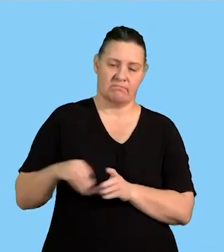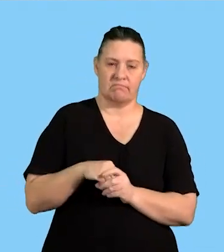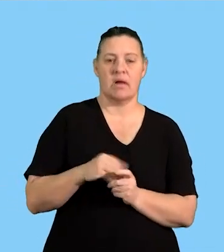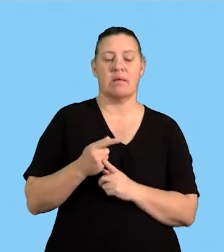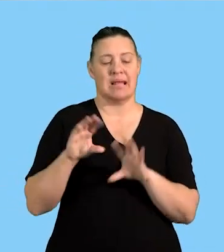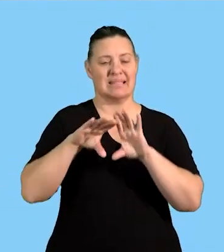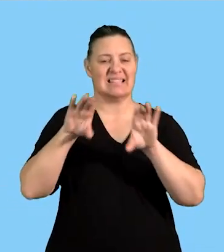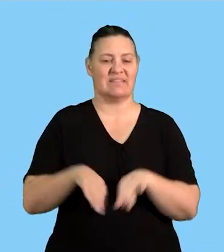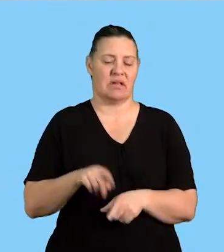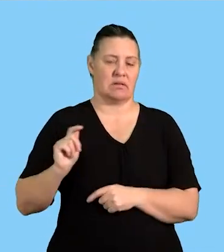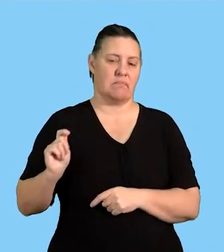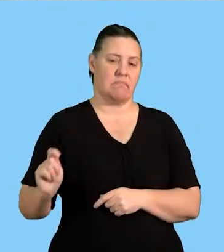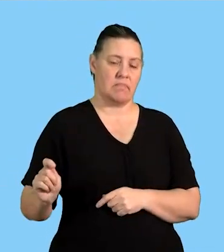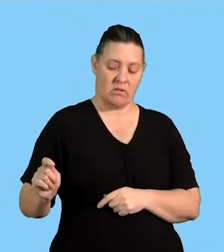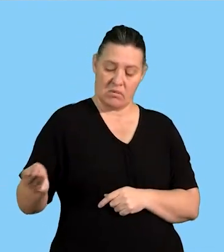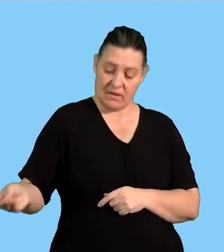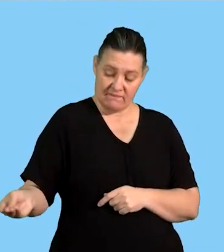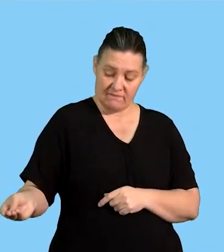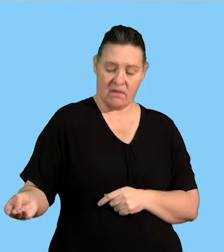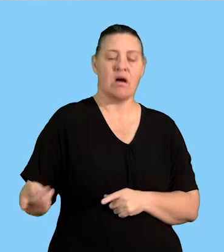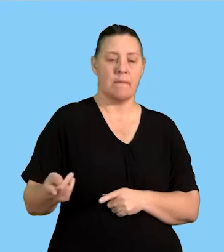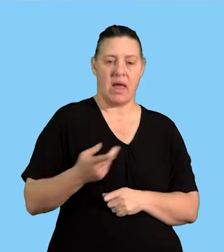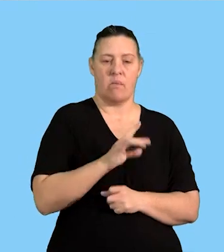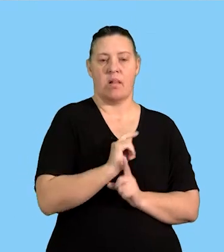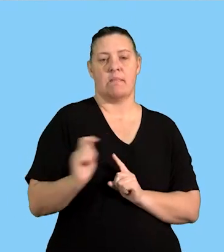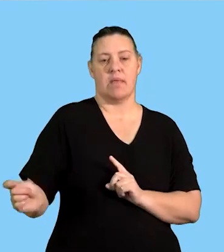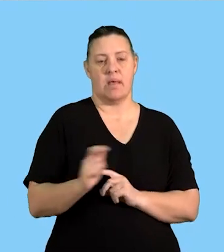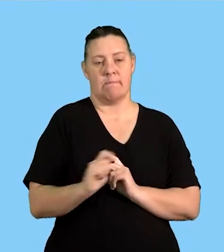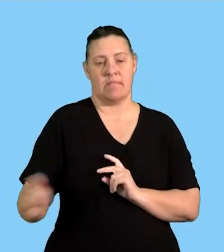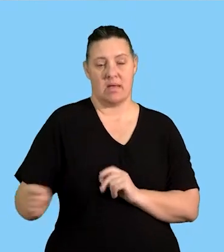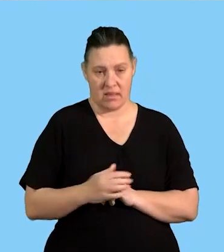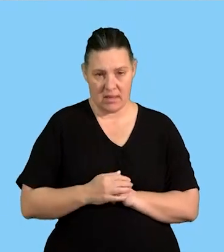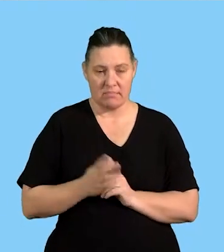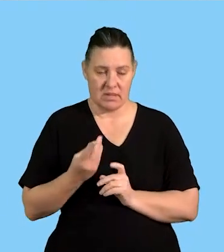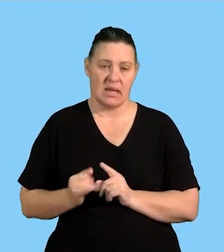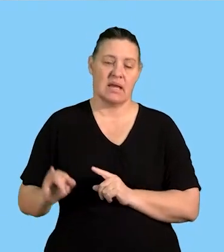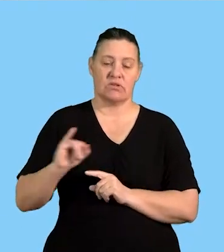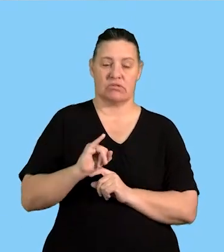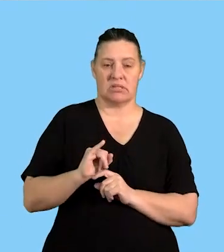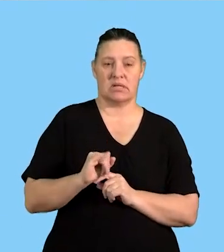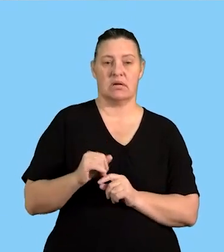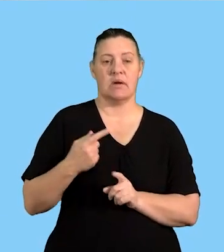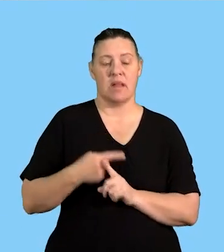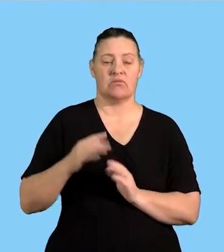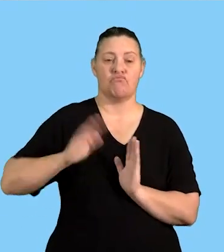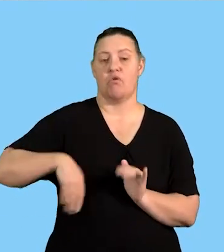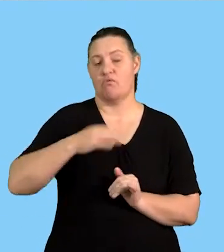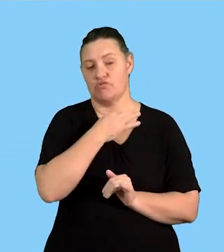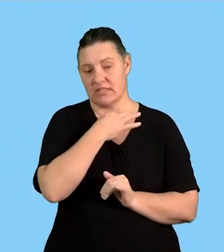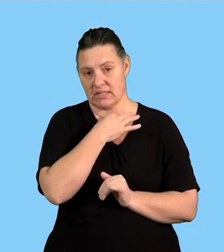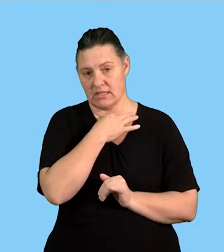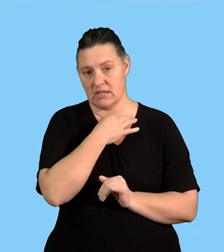A certificate will be issued to you as investors, and you'll get interest, and there's low risk